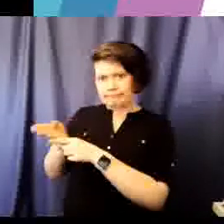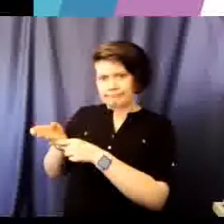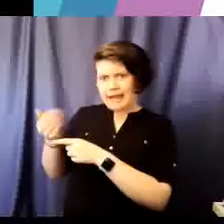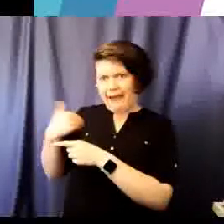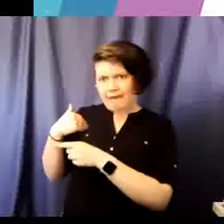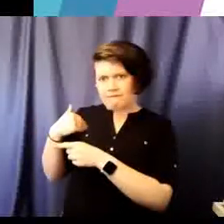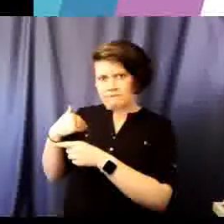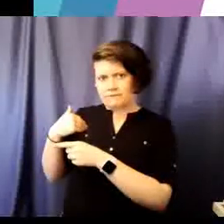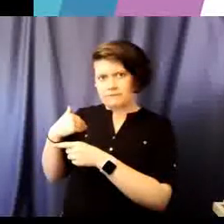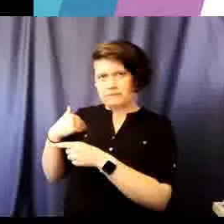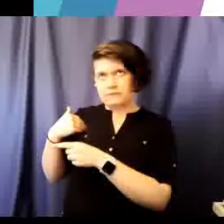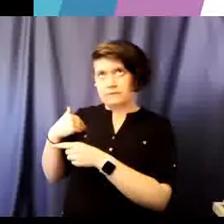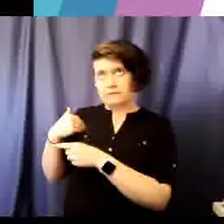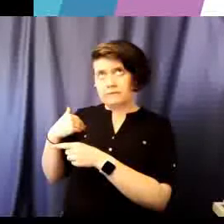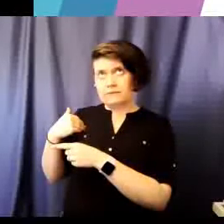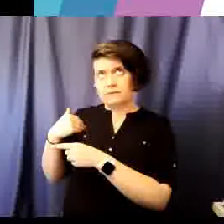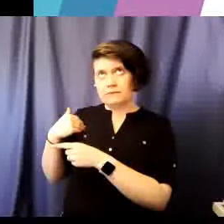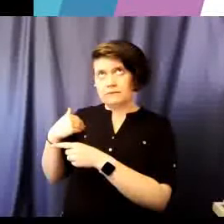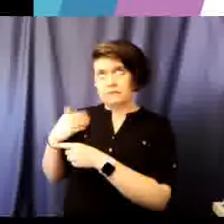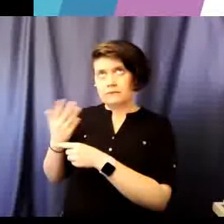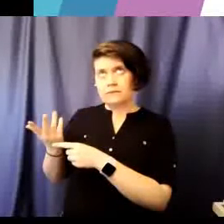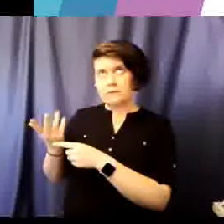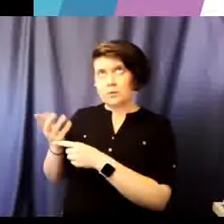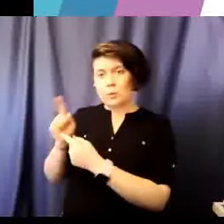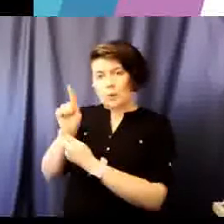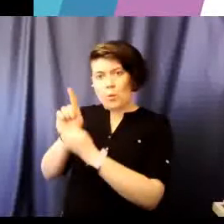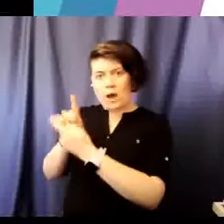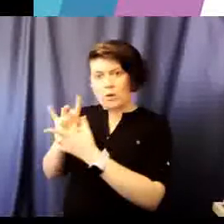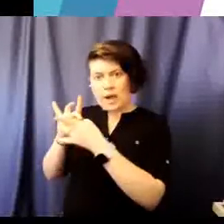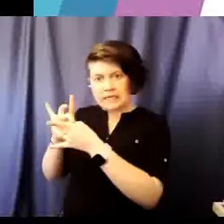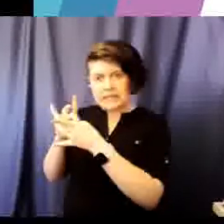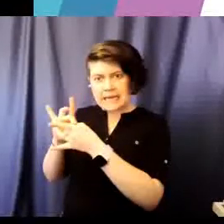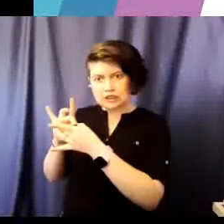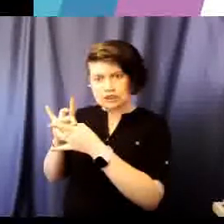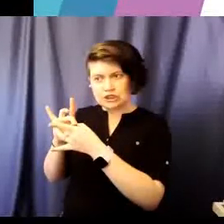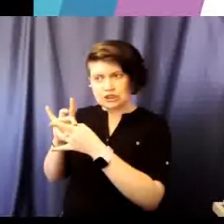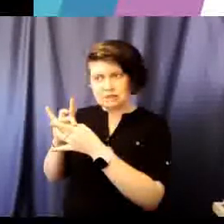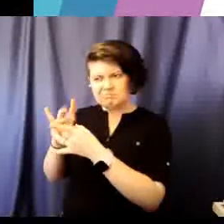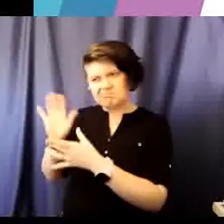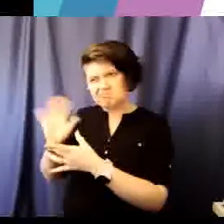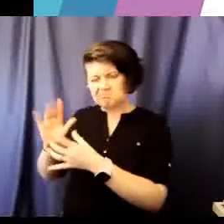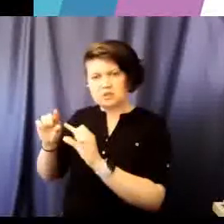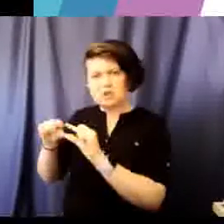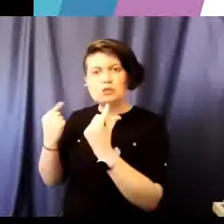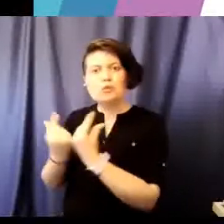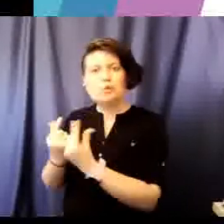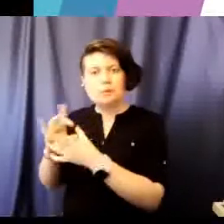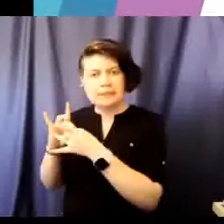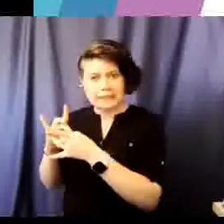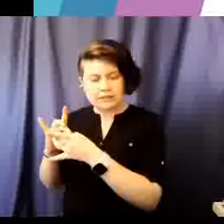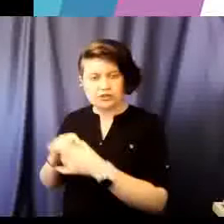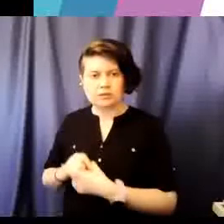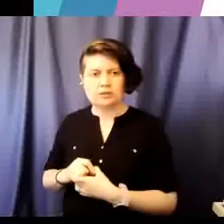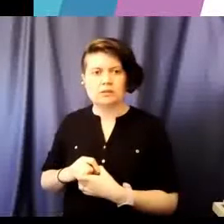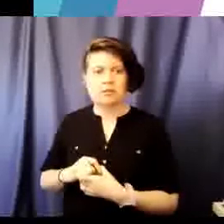having like one-on-one connections. It's more of a group connection, and also